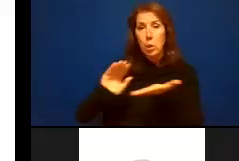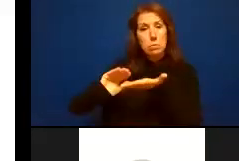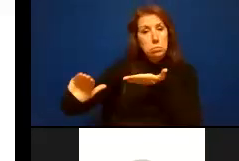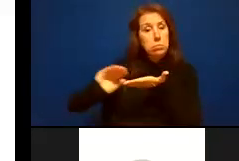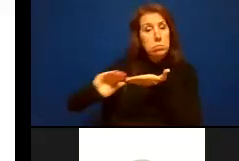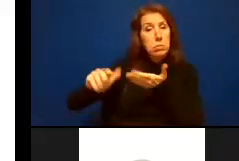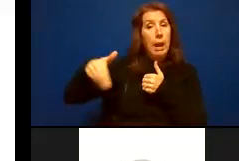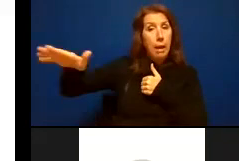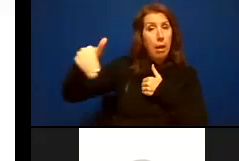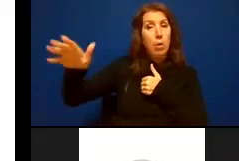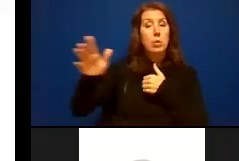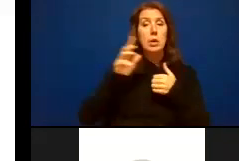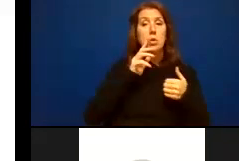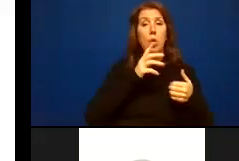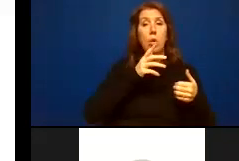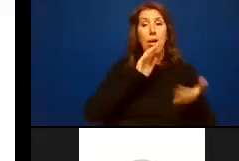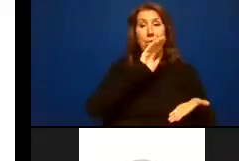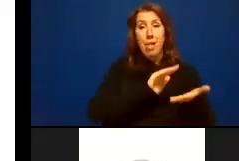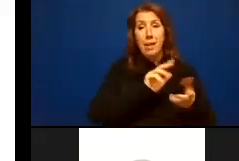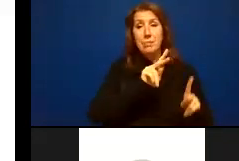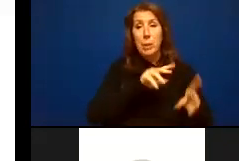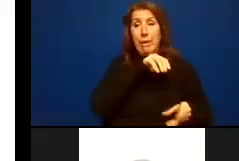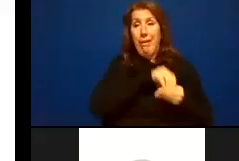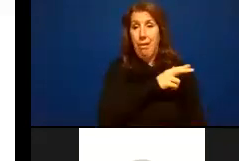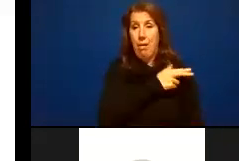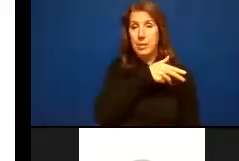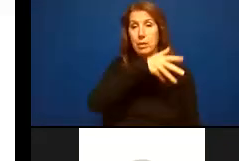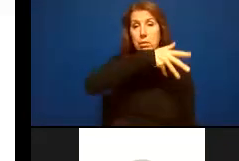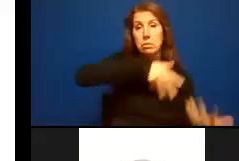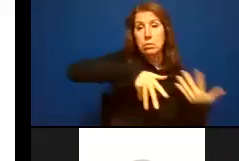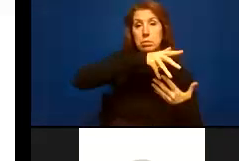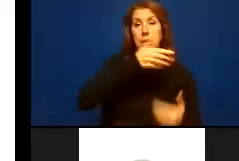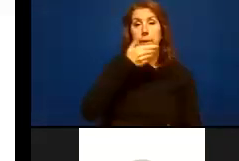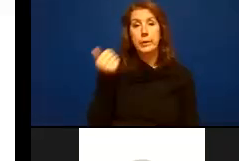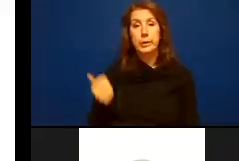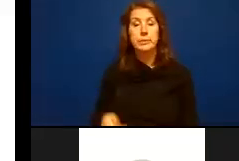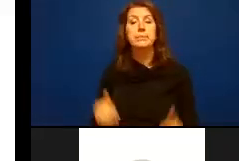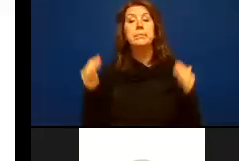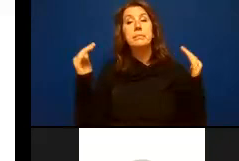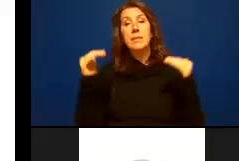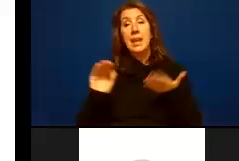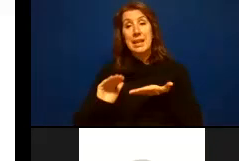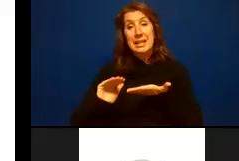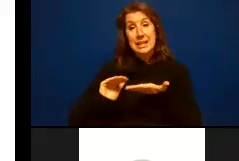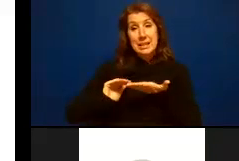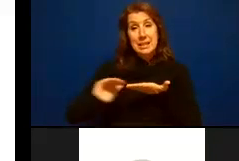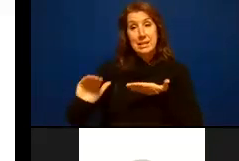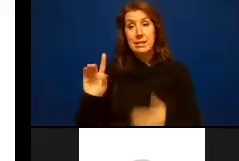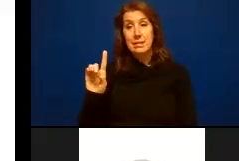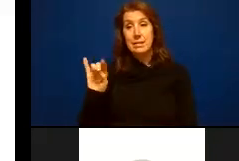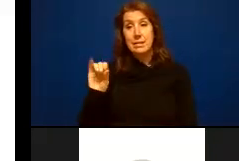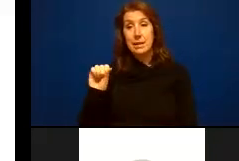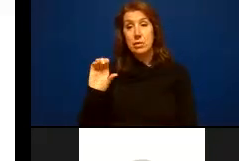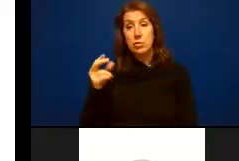in these places. And then discharge planning, when I say with a different eye, part of that is